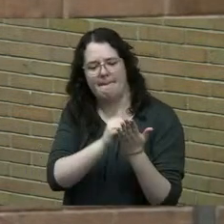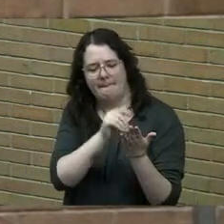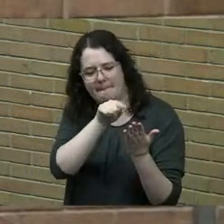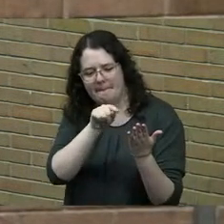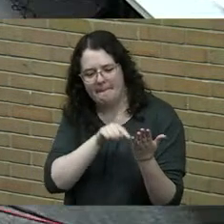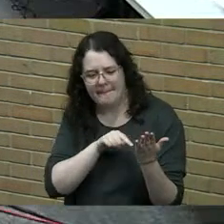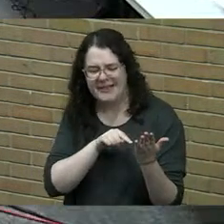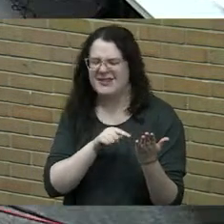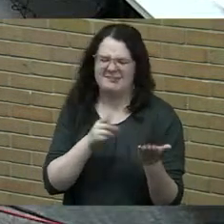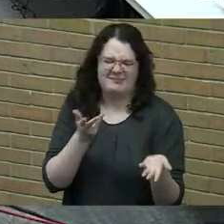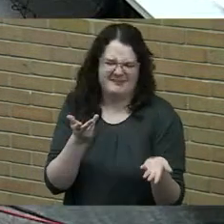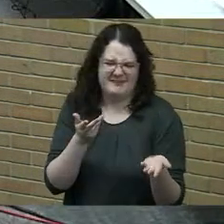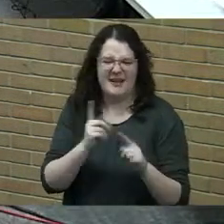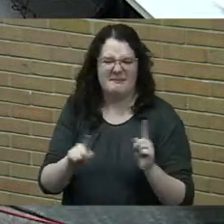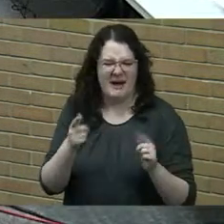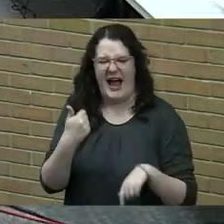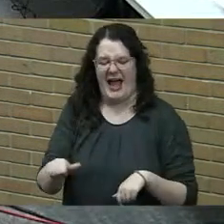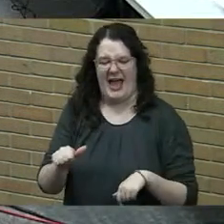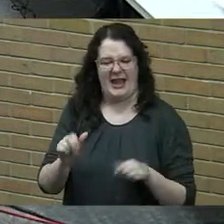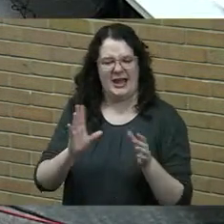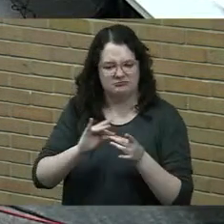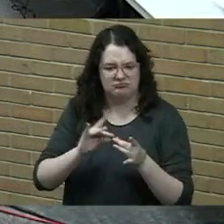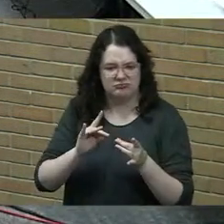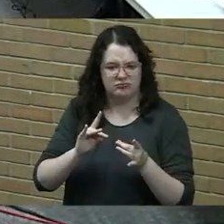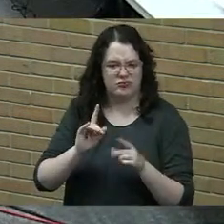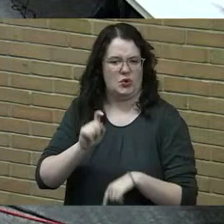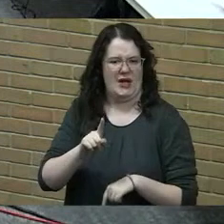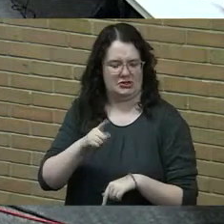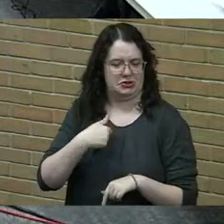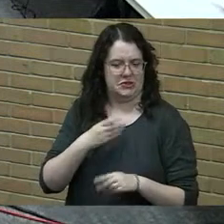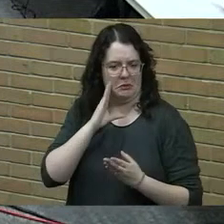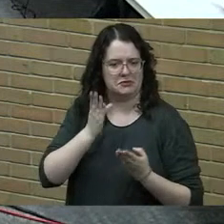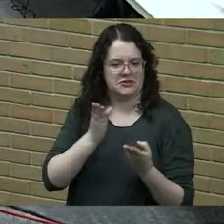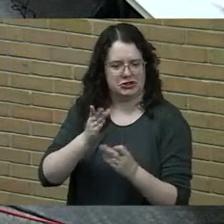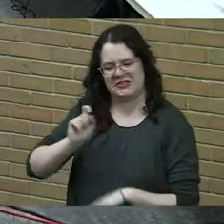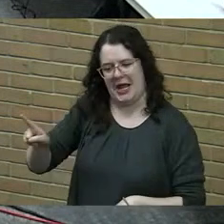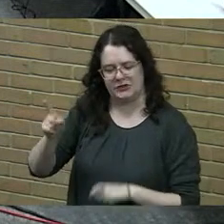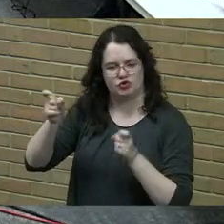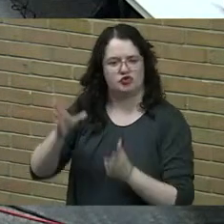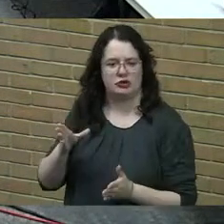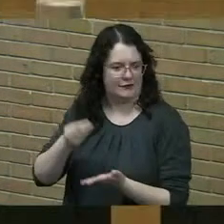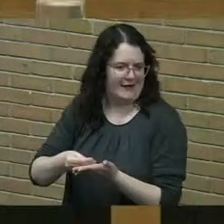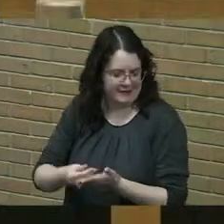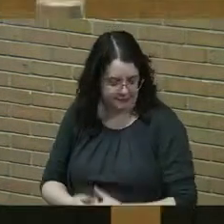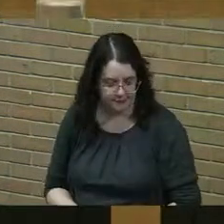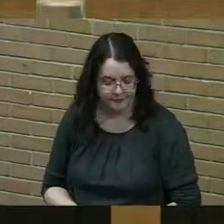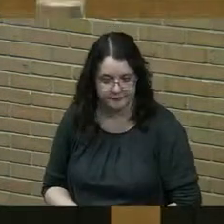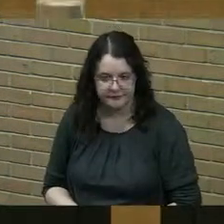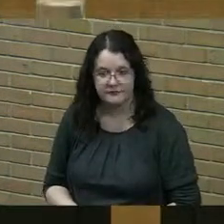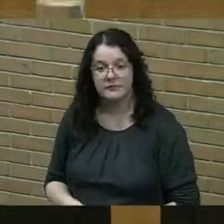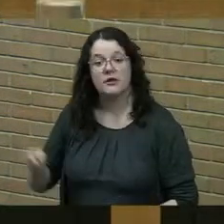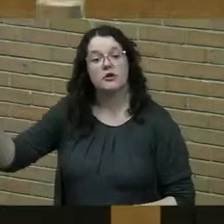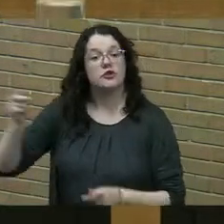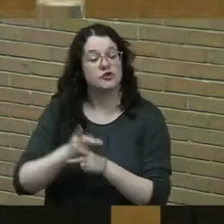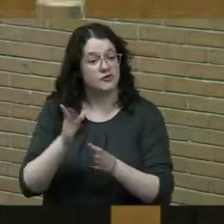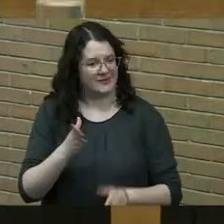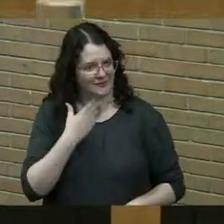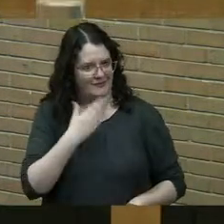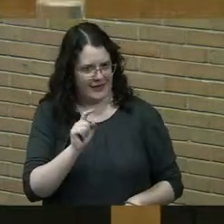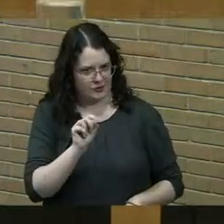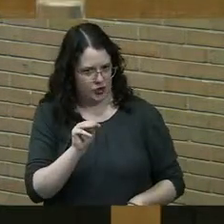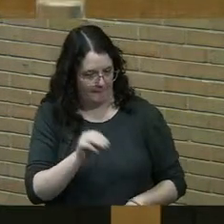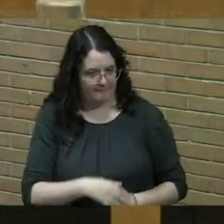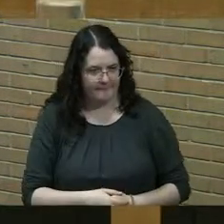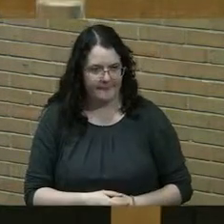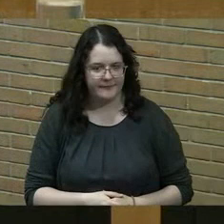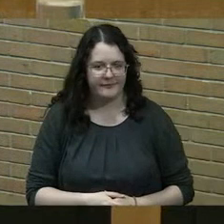just direct any comments or questions from the community to the Director of Finance. Thanks, Tom. And I do want to address the second